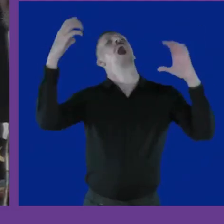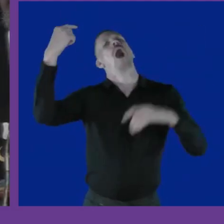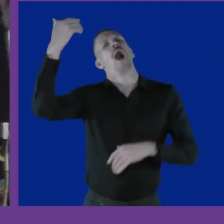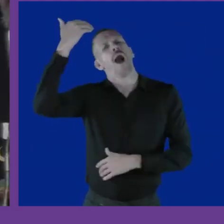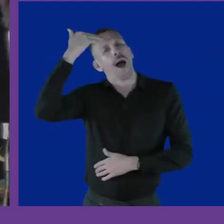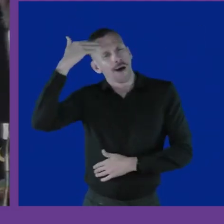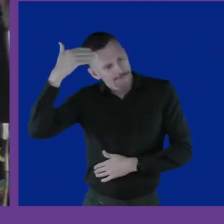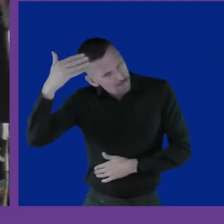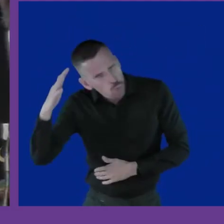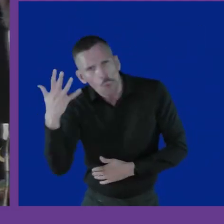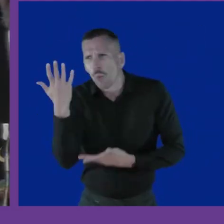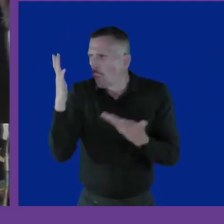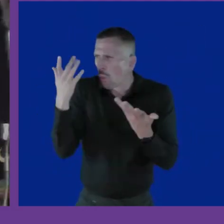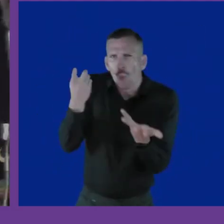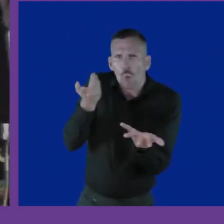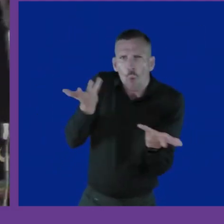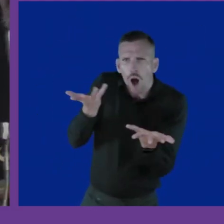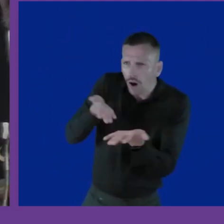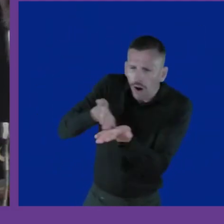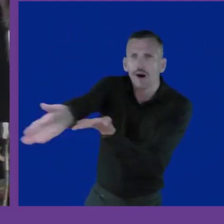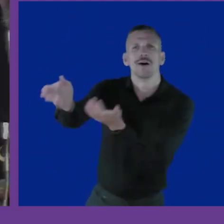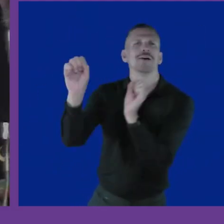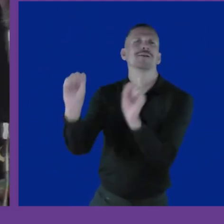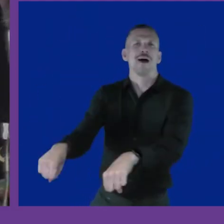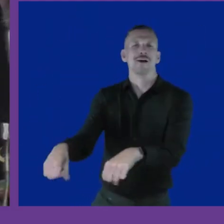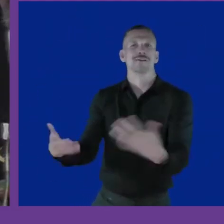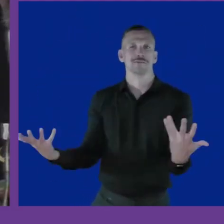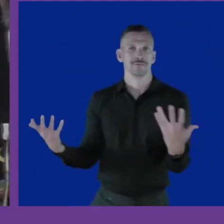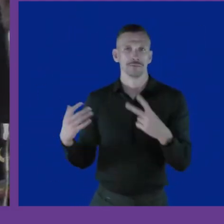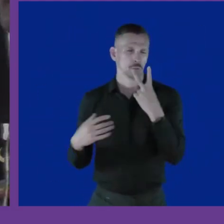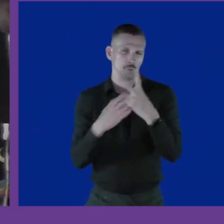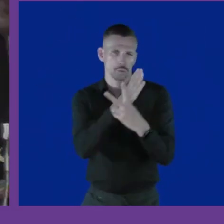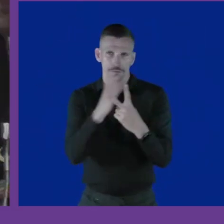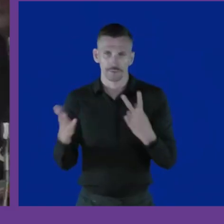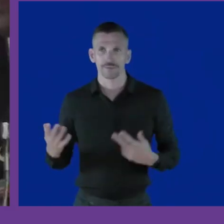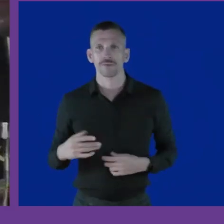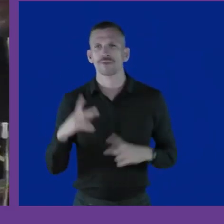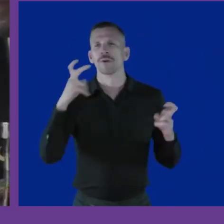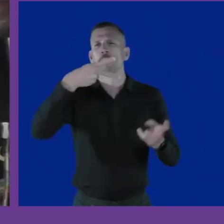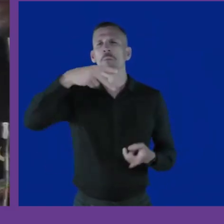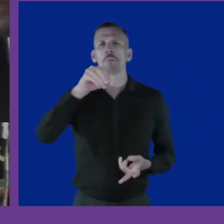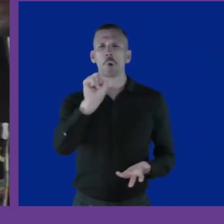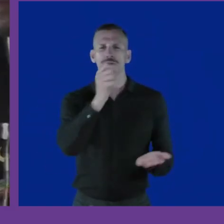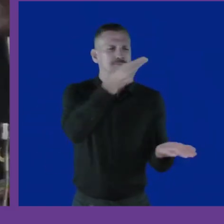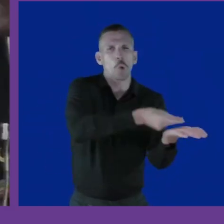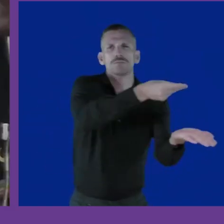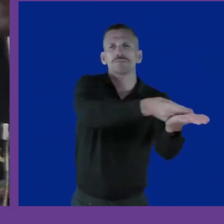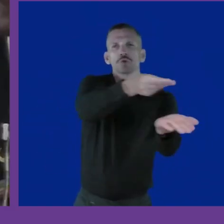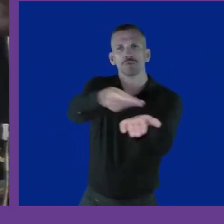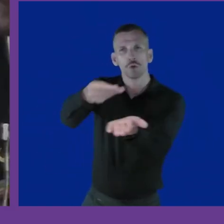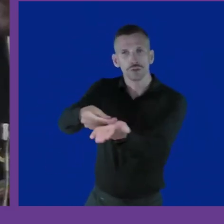so that those tools would be, the payment terminals, for example, would be working for everybody.